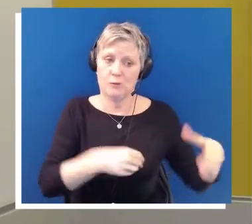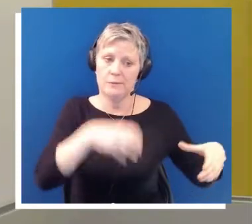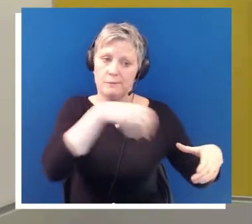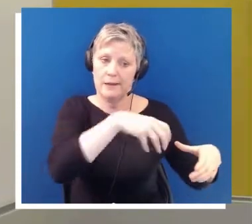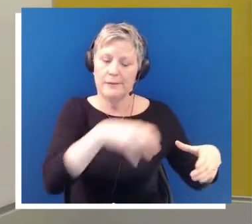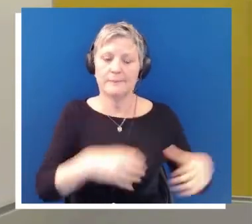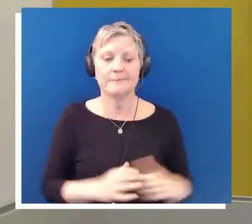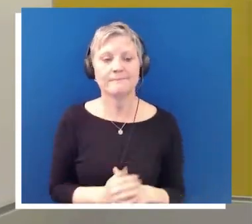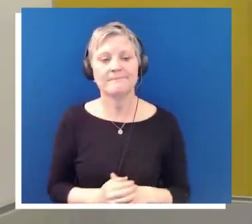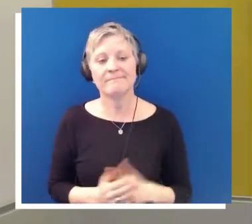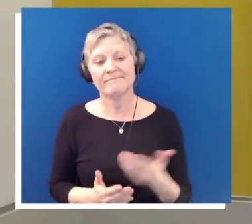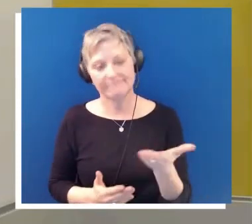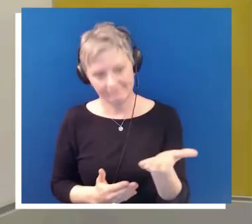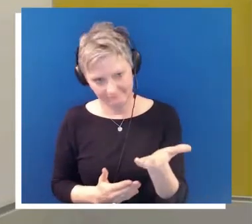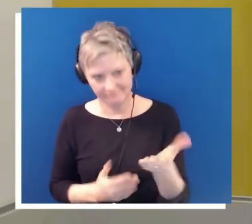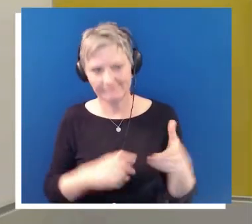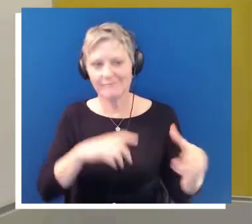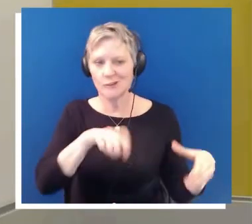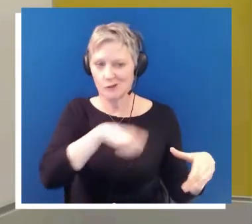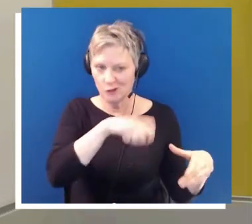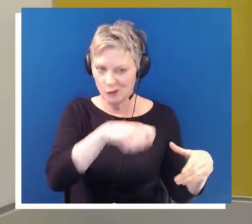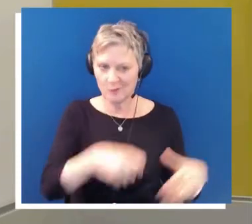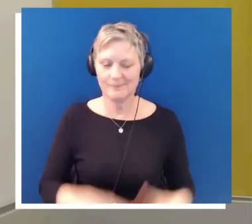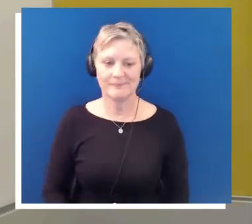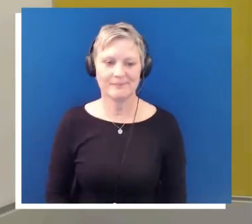Stir that around a little bit more.